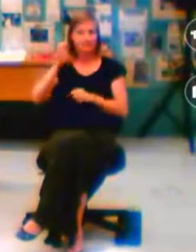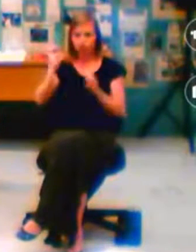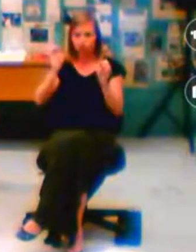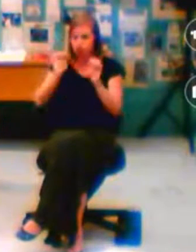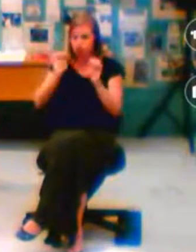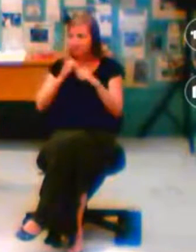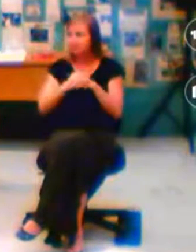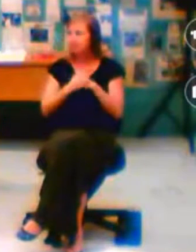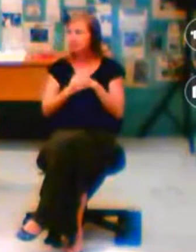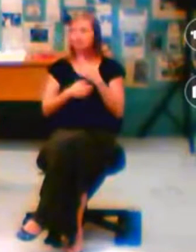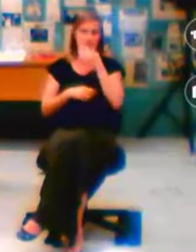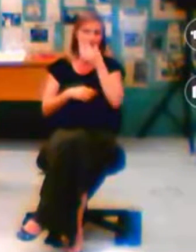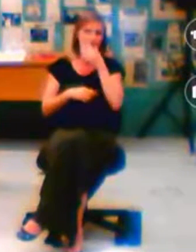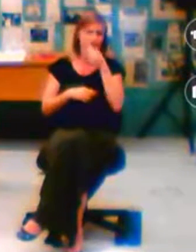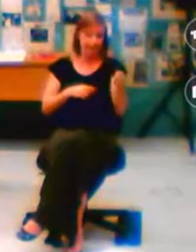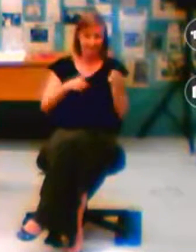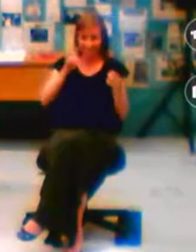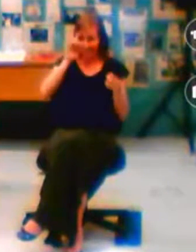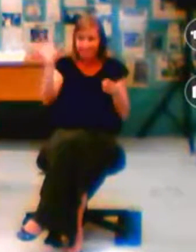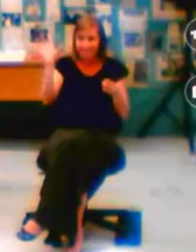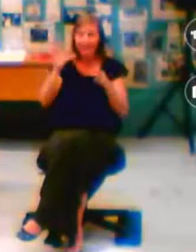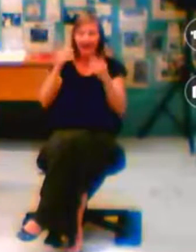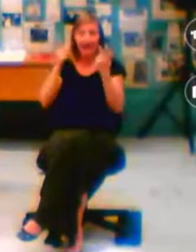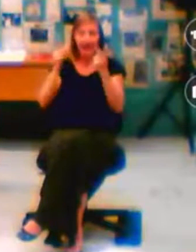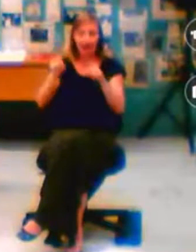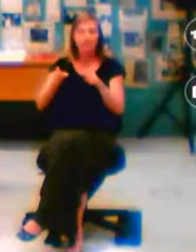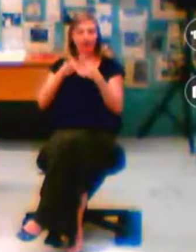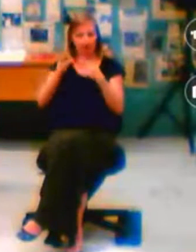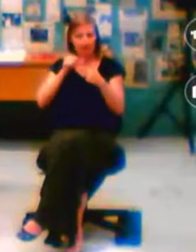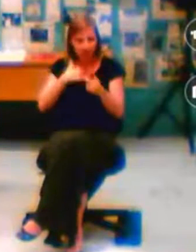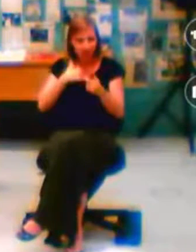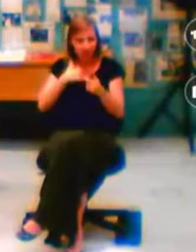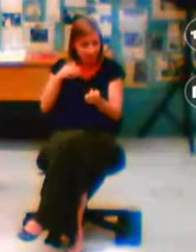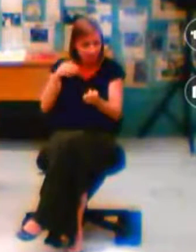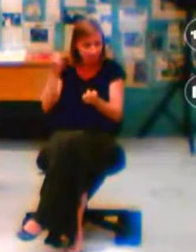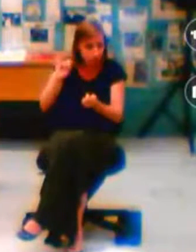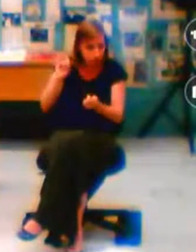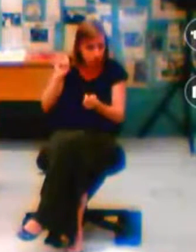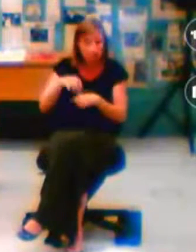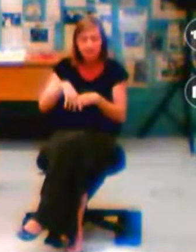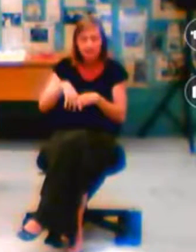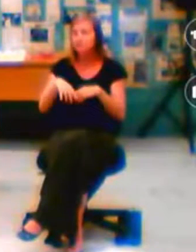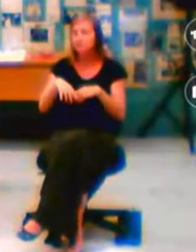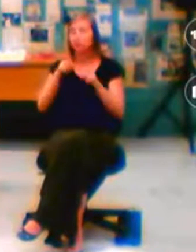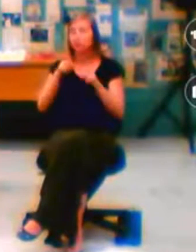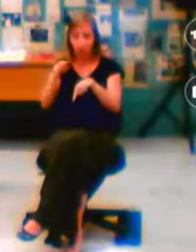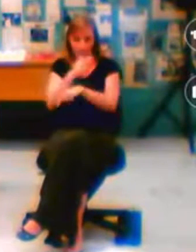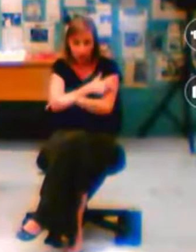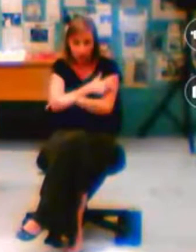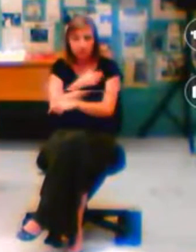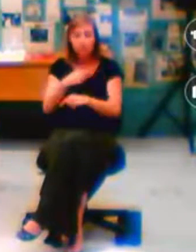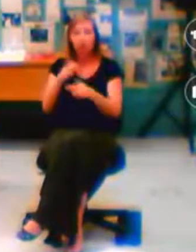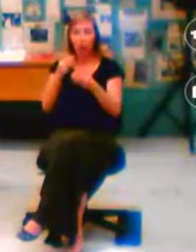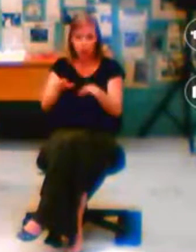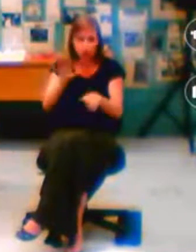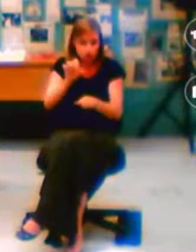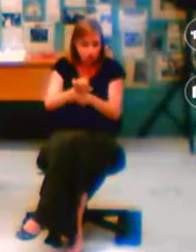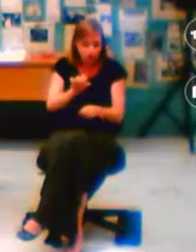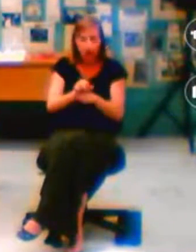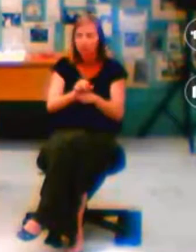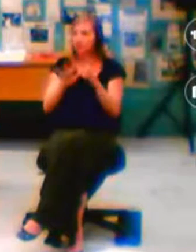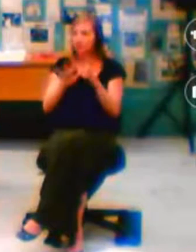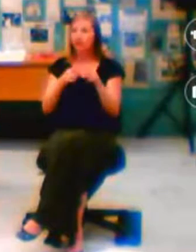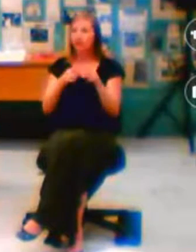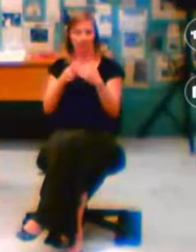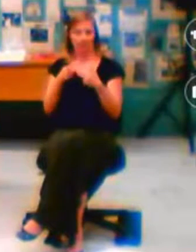because then people don't go see the doctor until they're in dire straits. And then they're in dire straits, and maybe they don't have the